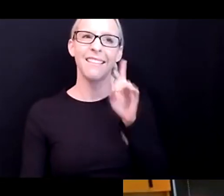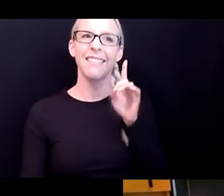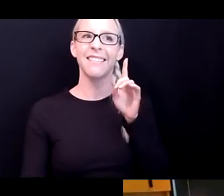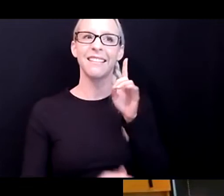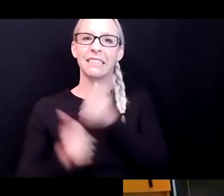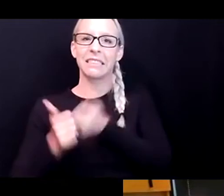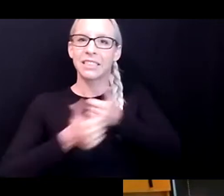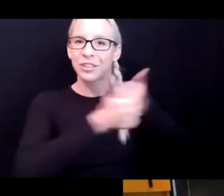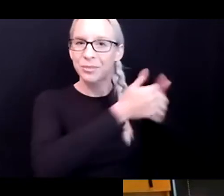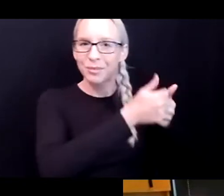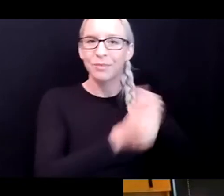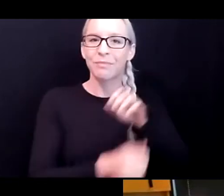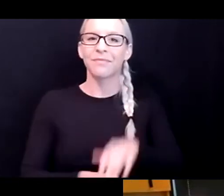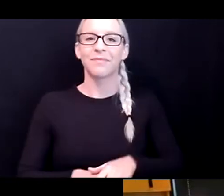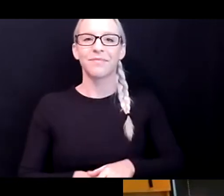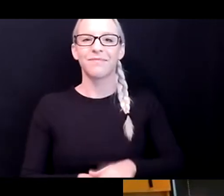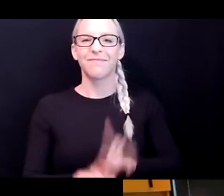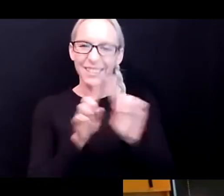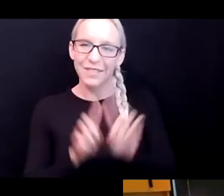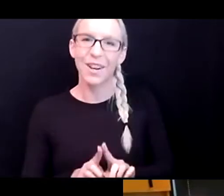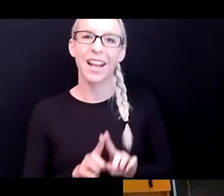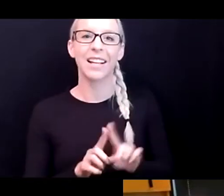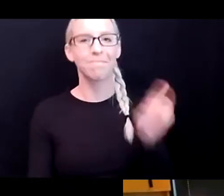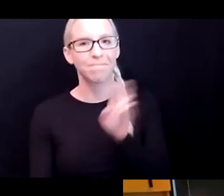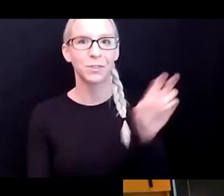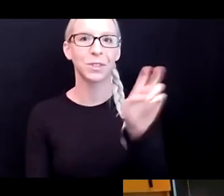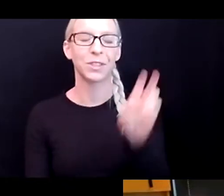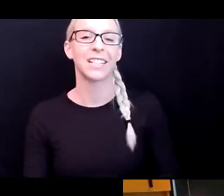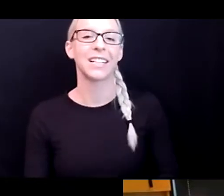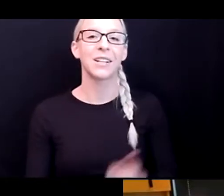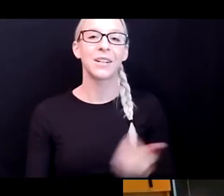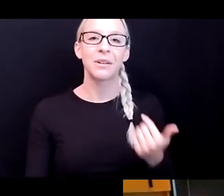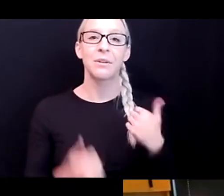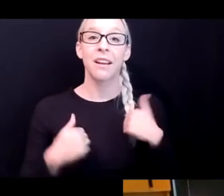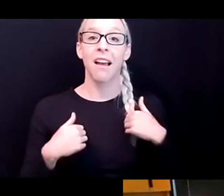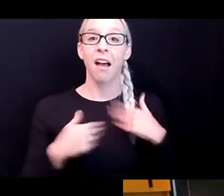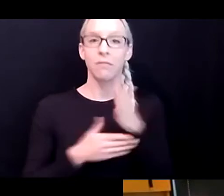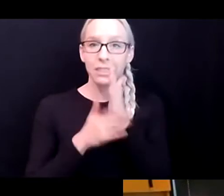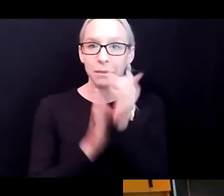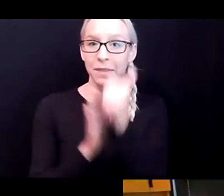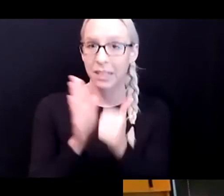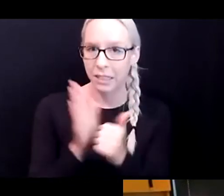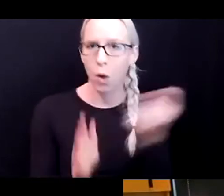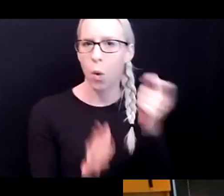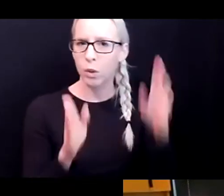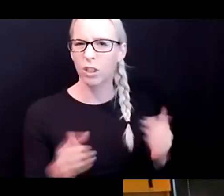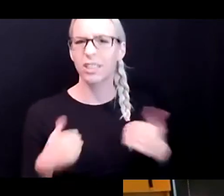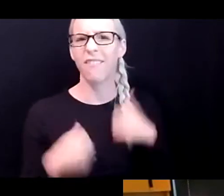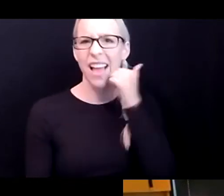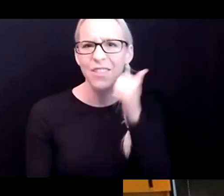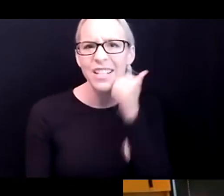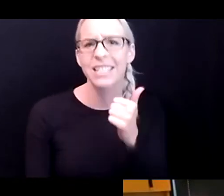they're saving for. Like I said, whether it be, we have some account holders that are utilizing it for everyday expenses. So for things